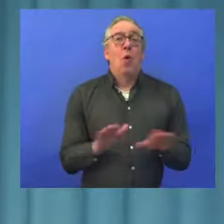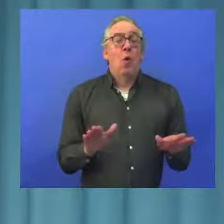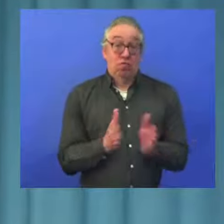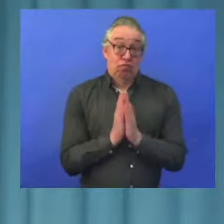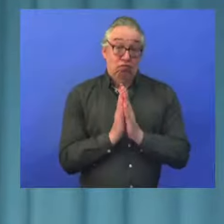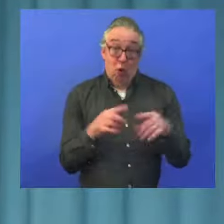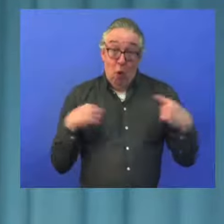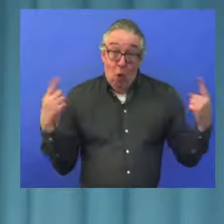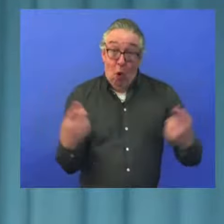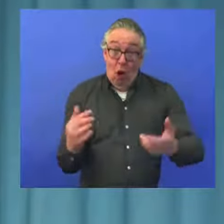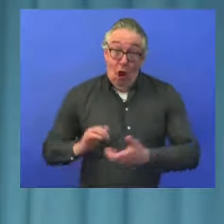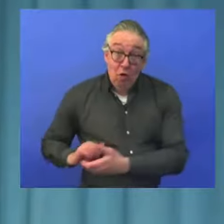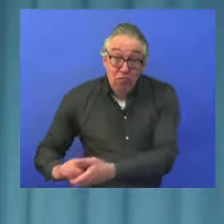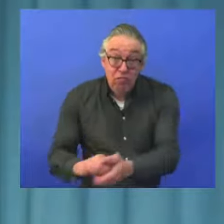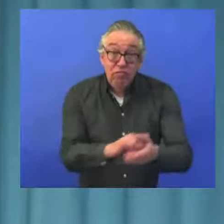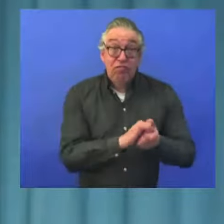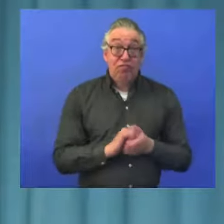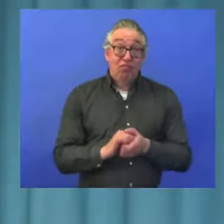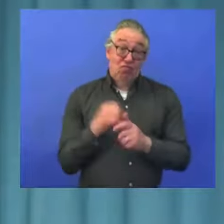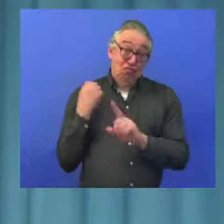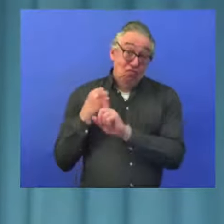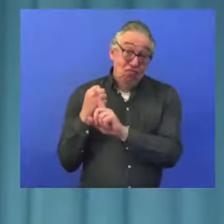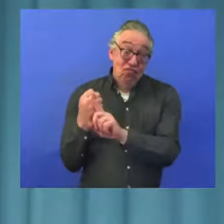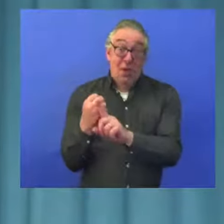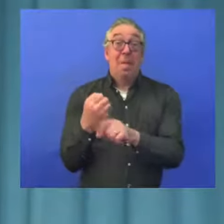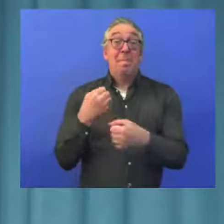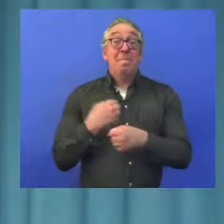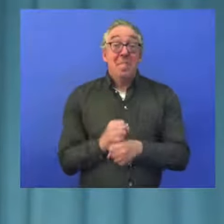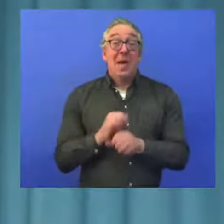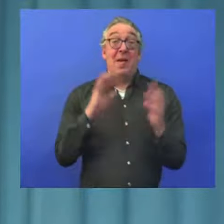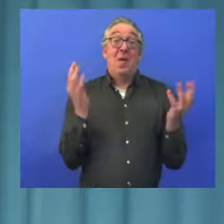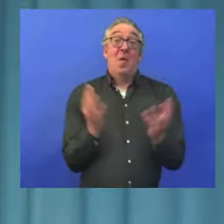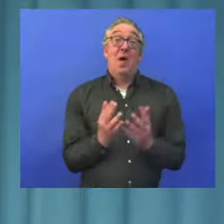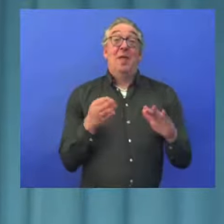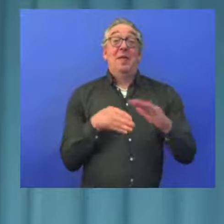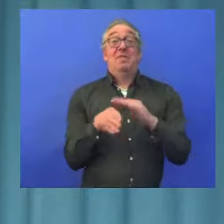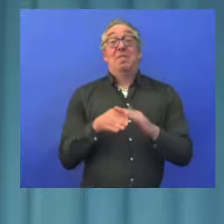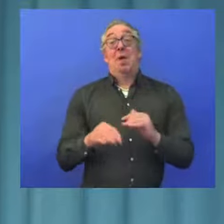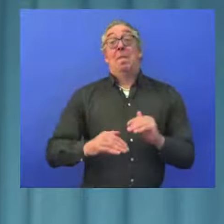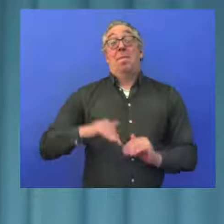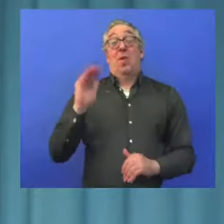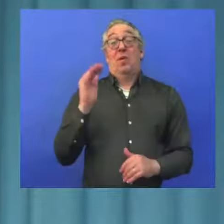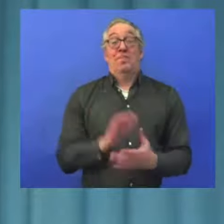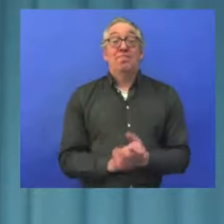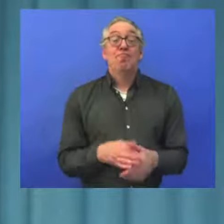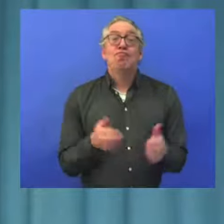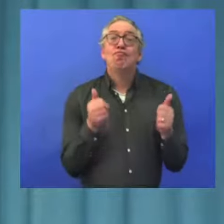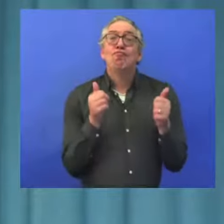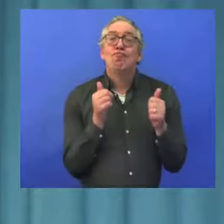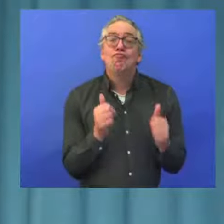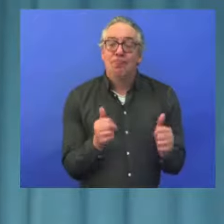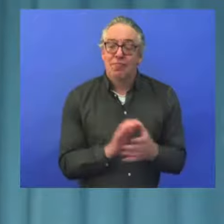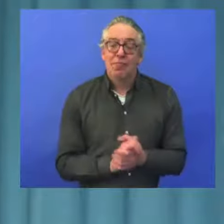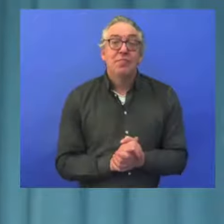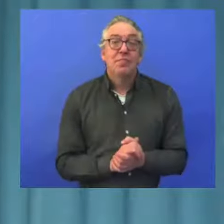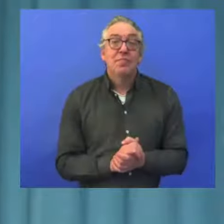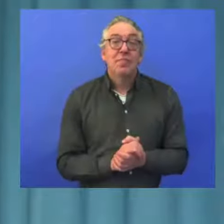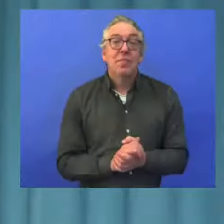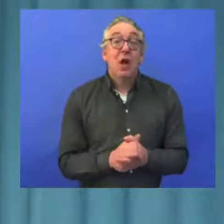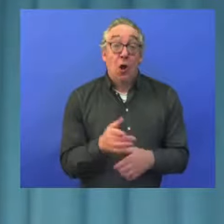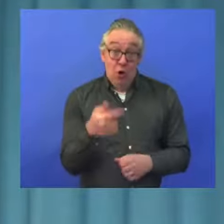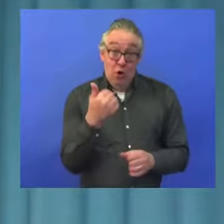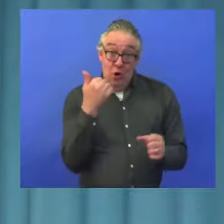accessible. So one last plug from my side. To remind you of the group activity, basically the virtual